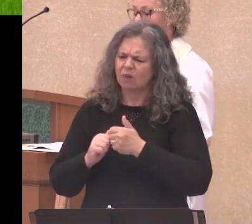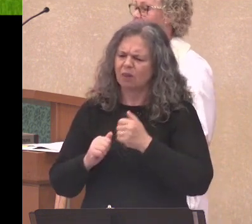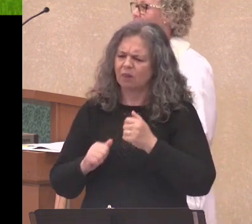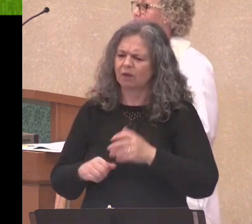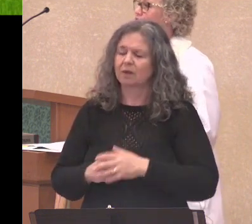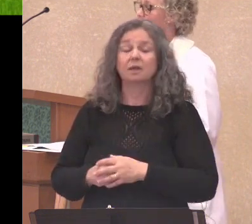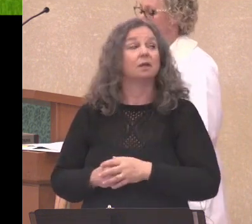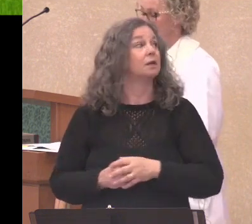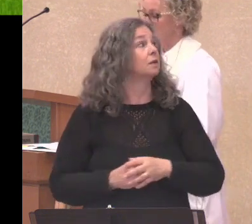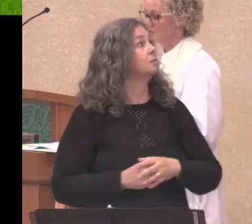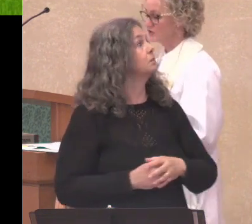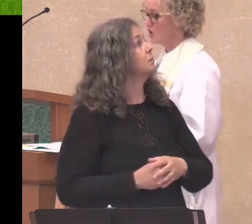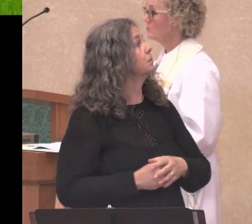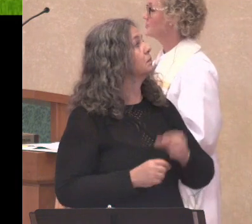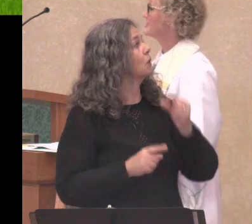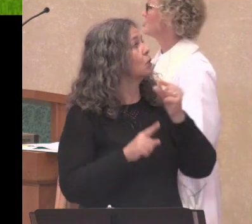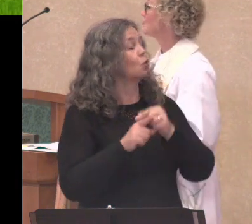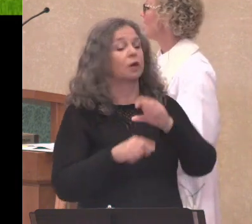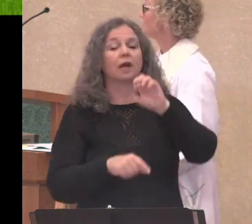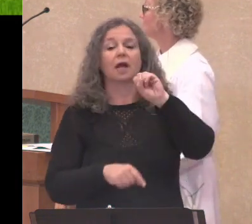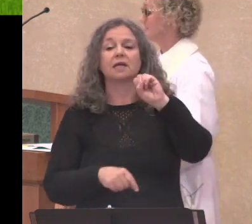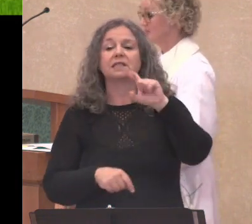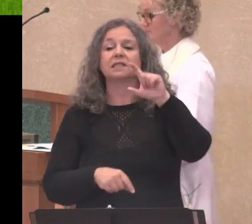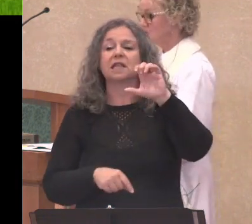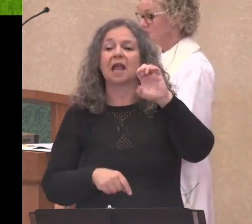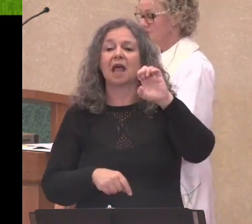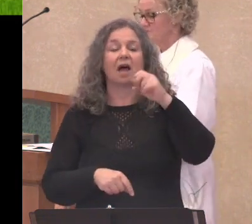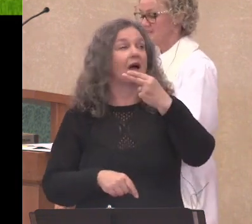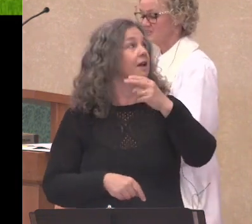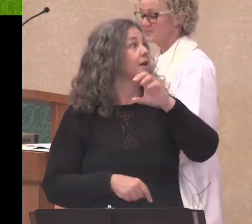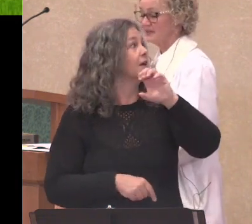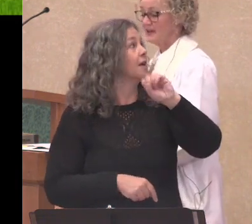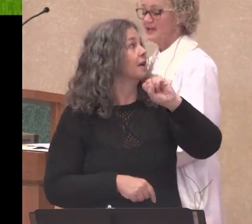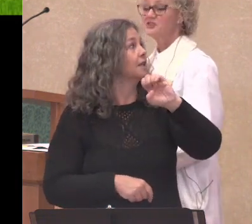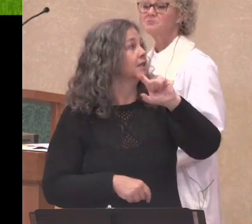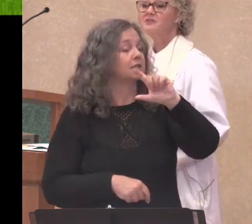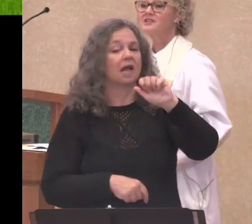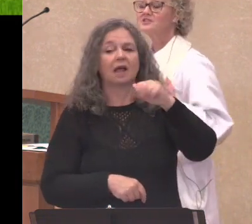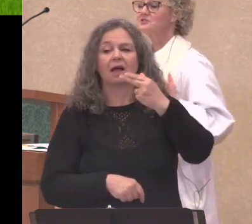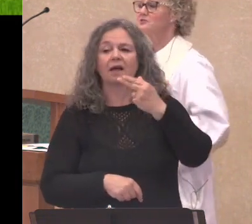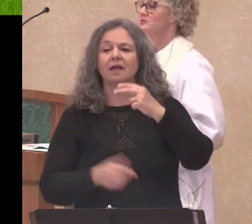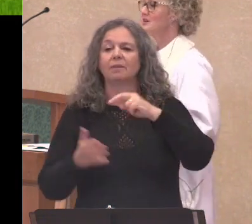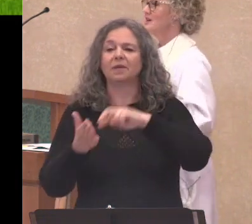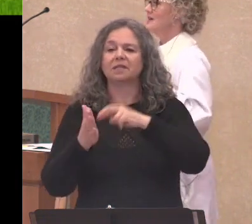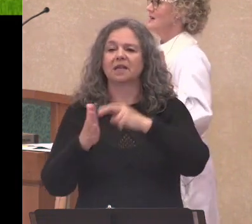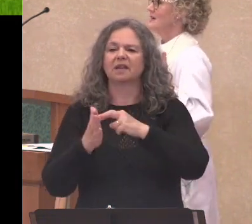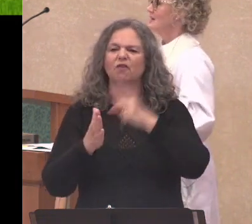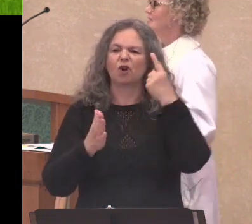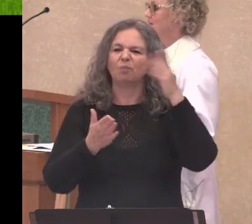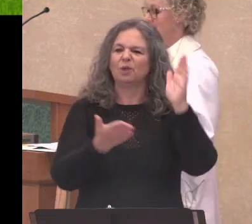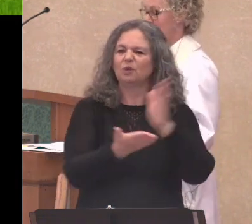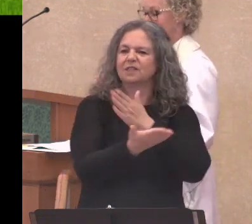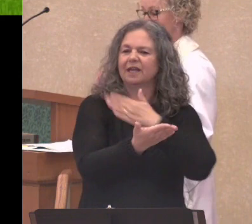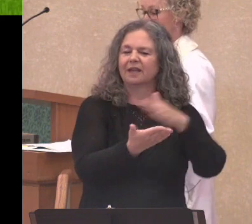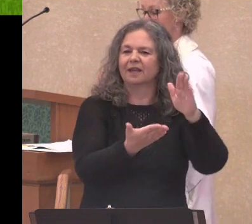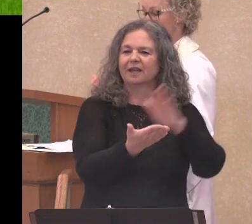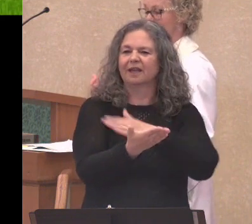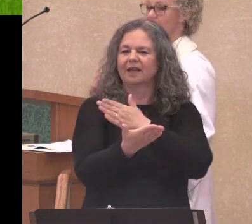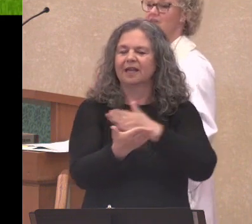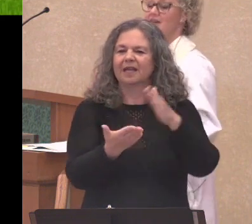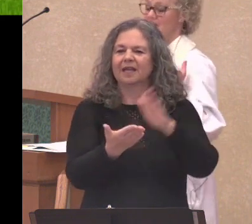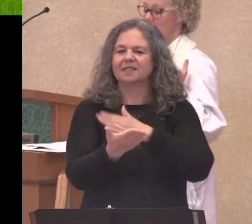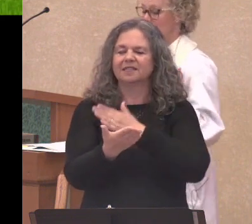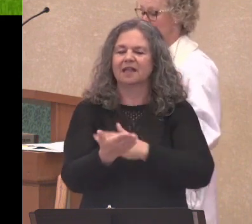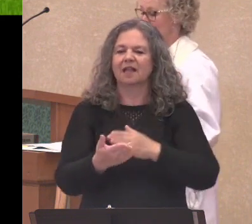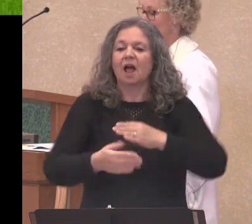word Selah is used in the Psalms like a rest in a musical piece. It's a place to take a